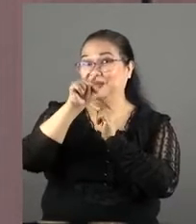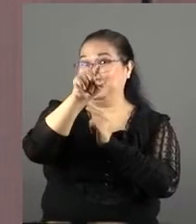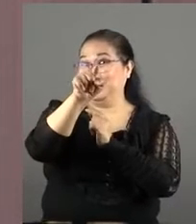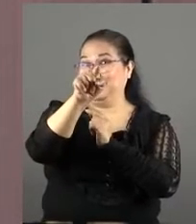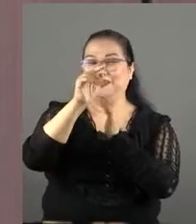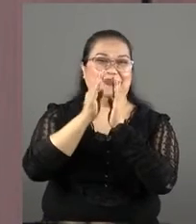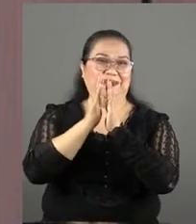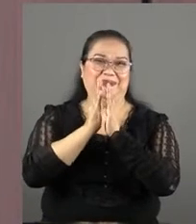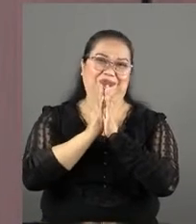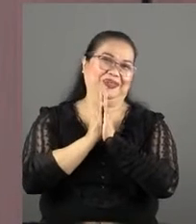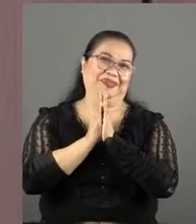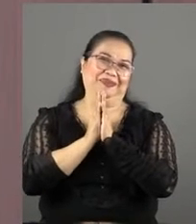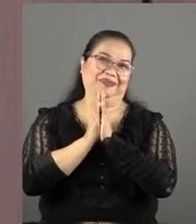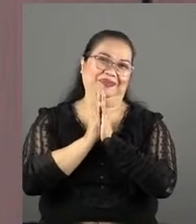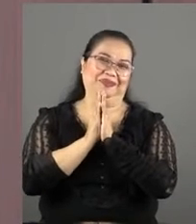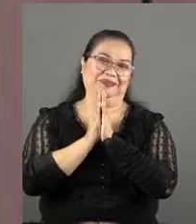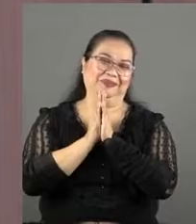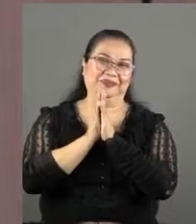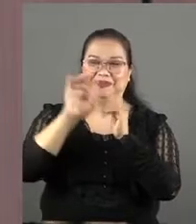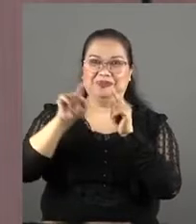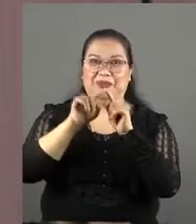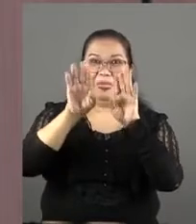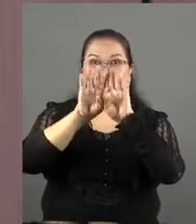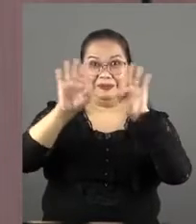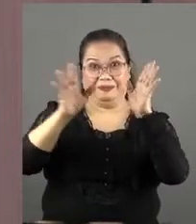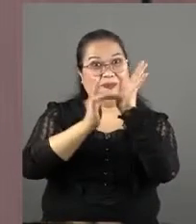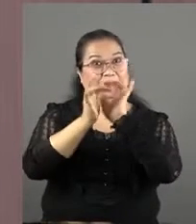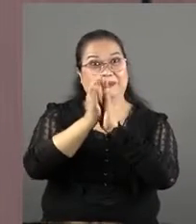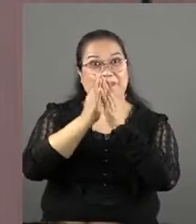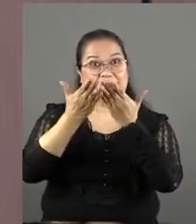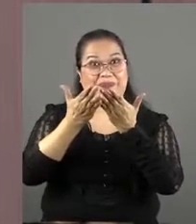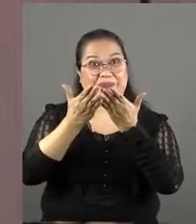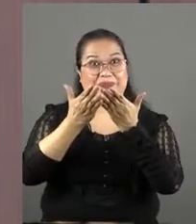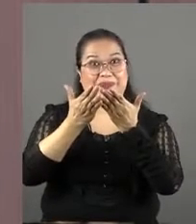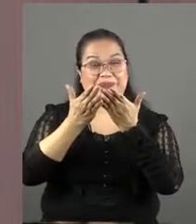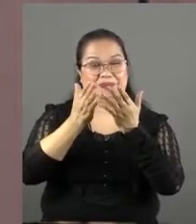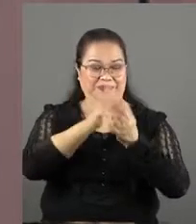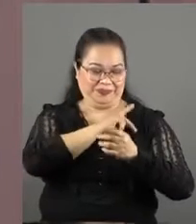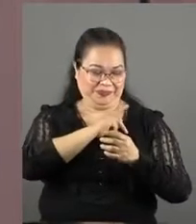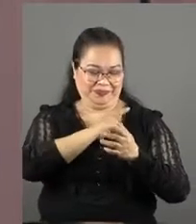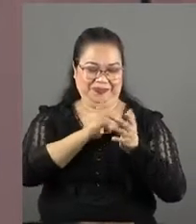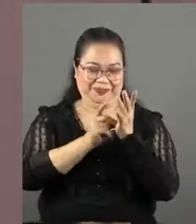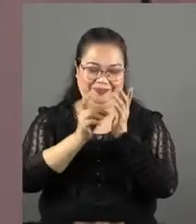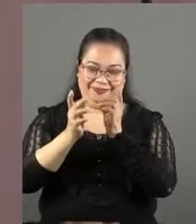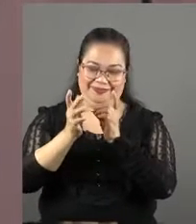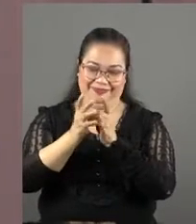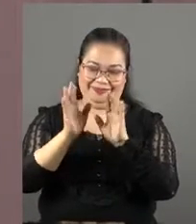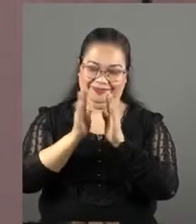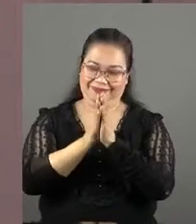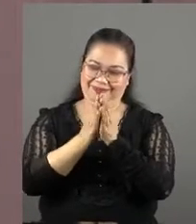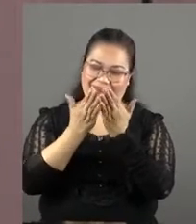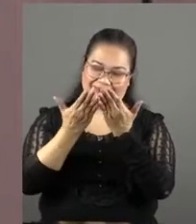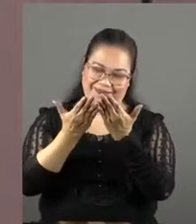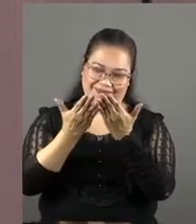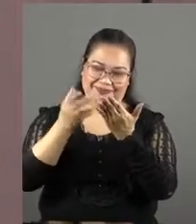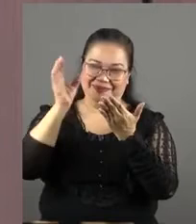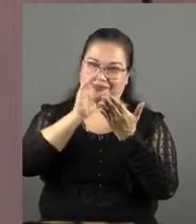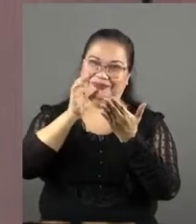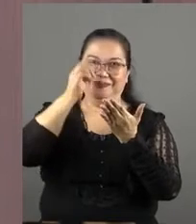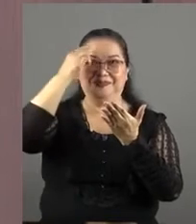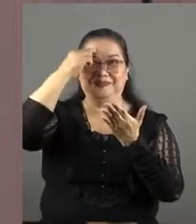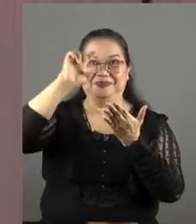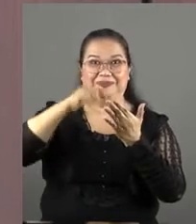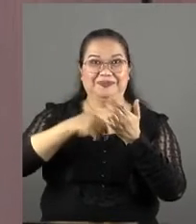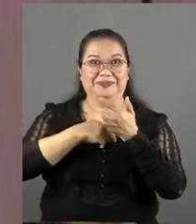When you pray, when you open your Bibles and your personal devotion and you just seek God from